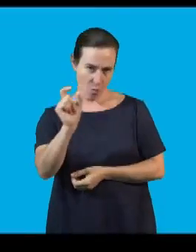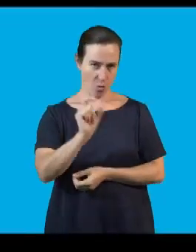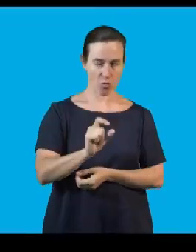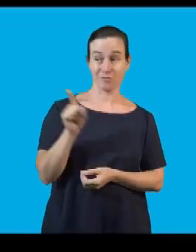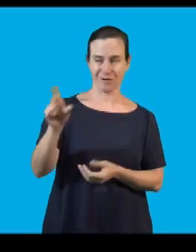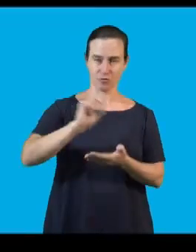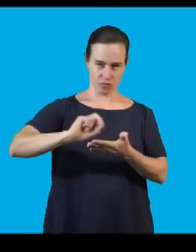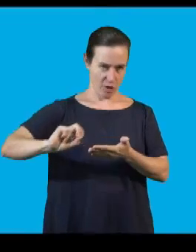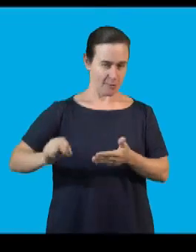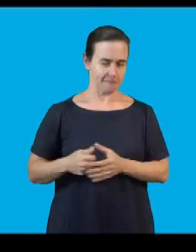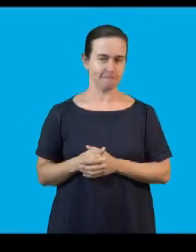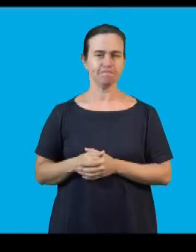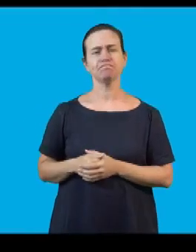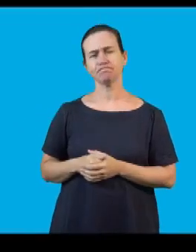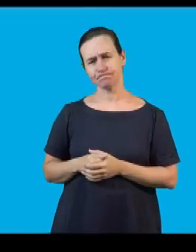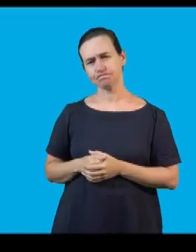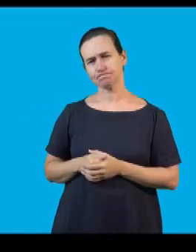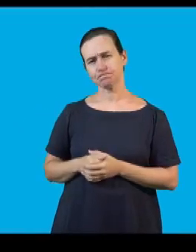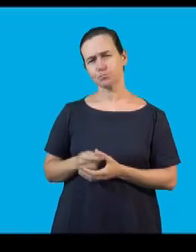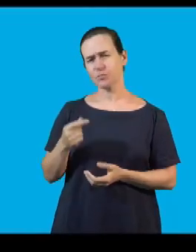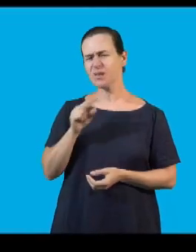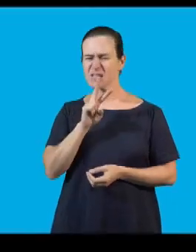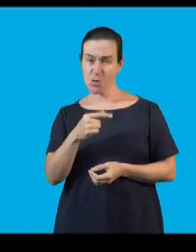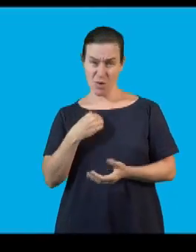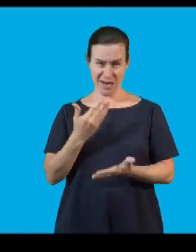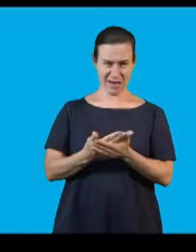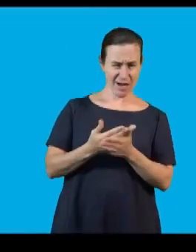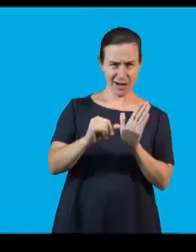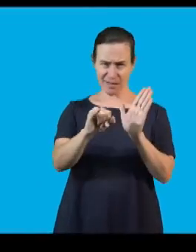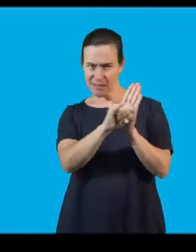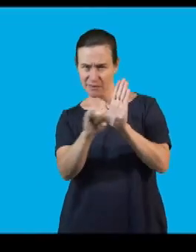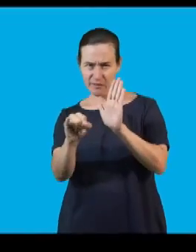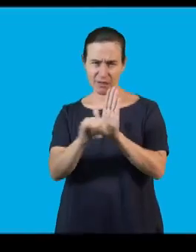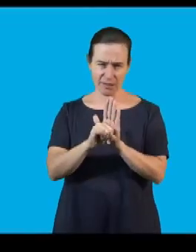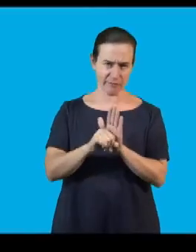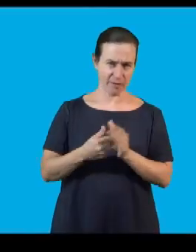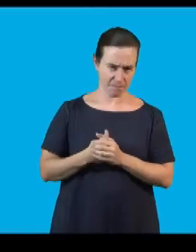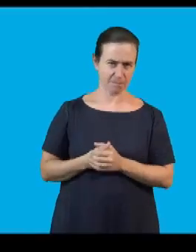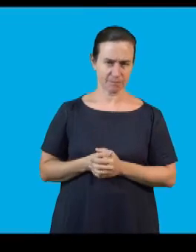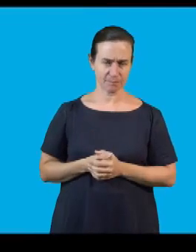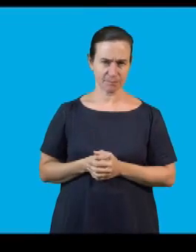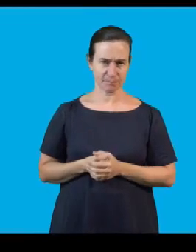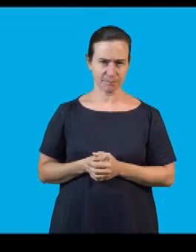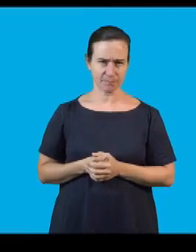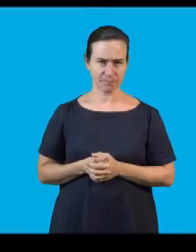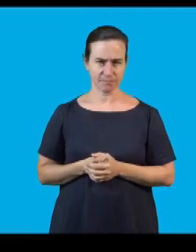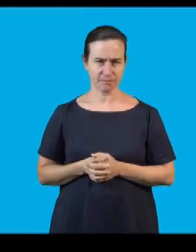verbal, the words that are written, okay? So let's see if we are able to find these